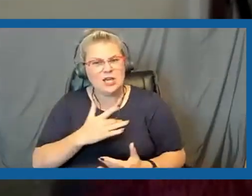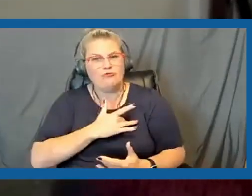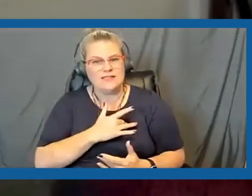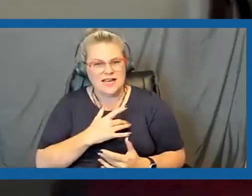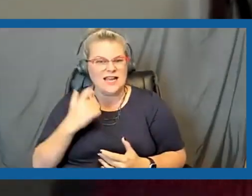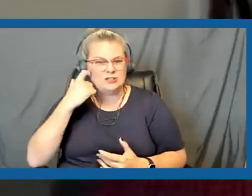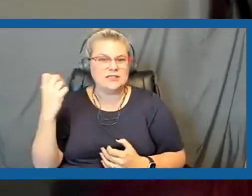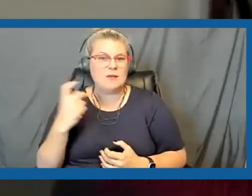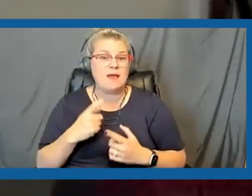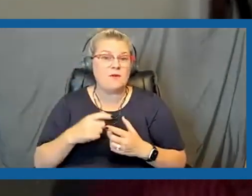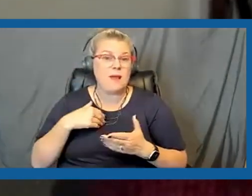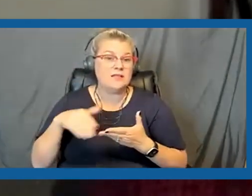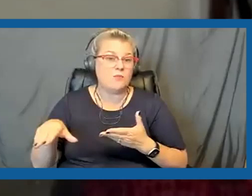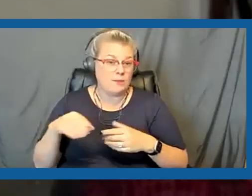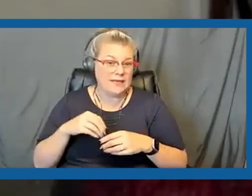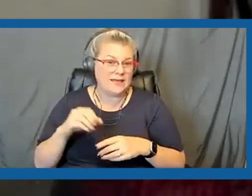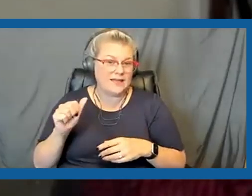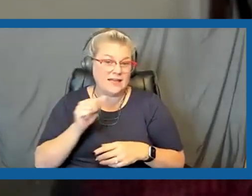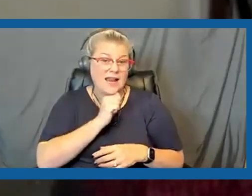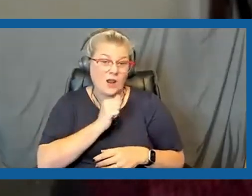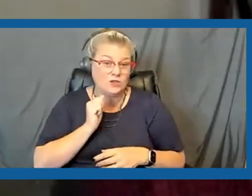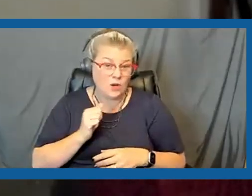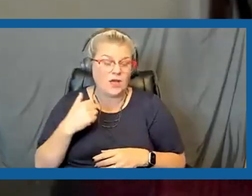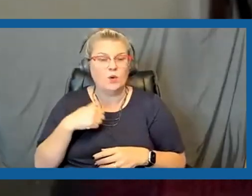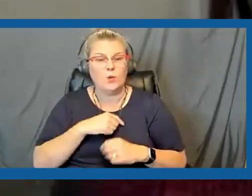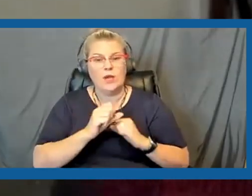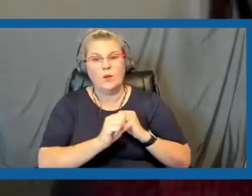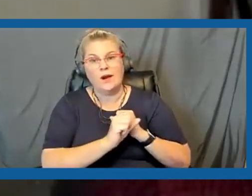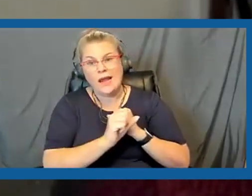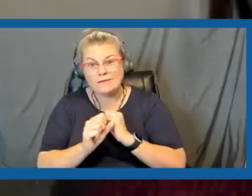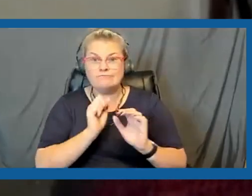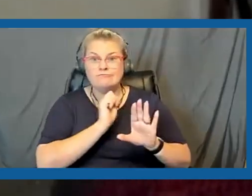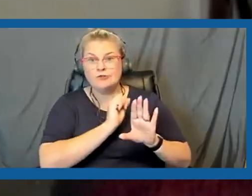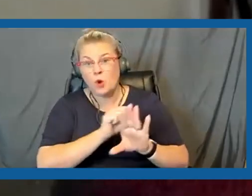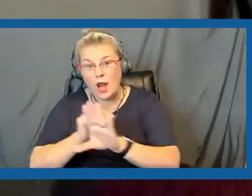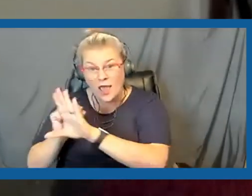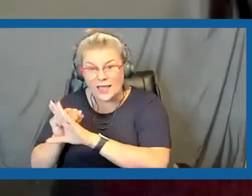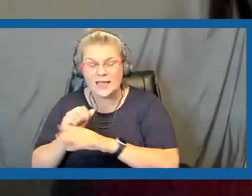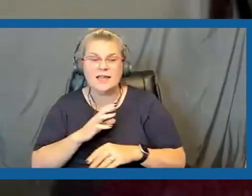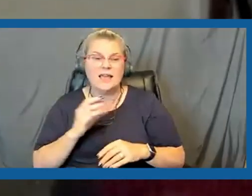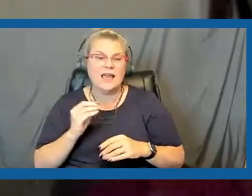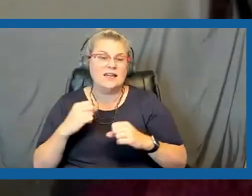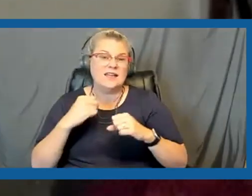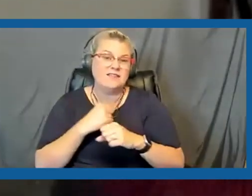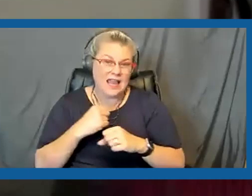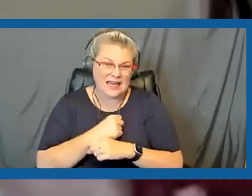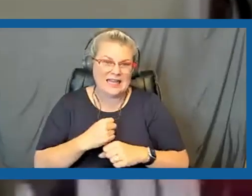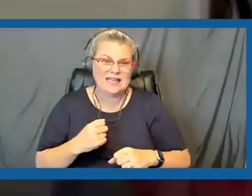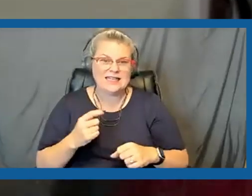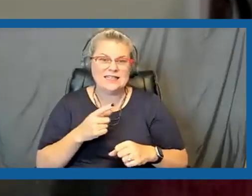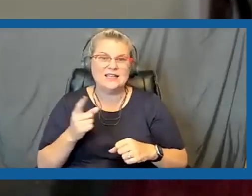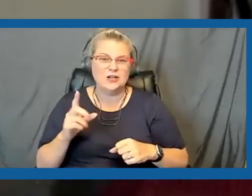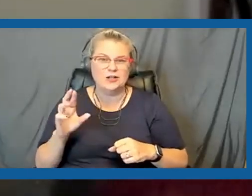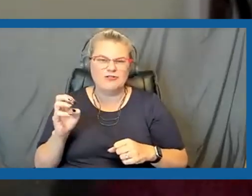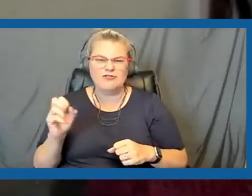a deployment in Arizona, and where we were canvassing and door knocking and fighting the Red Dogs, kidding about the